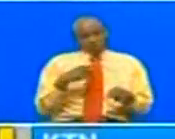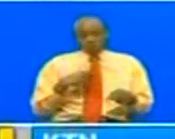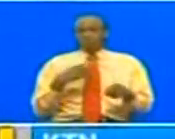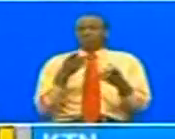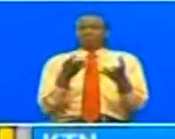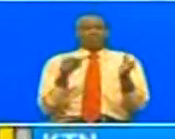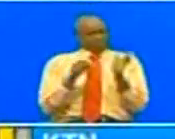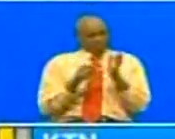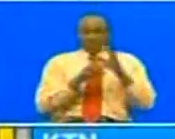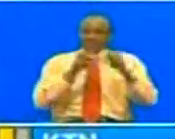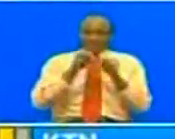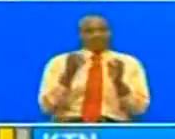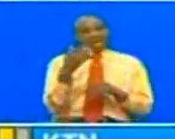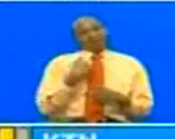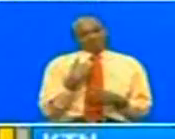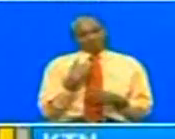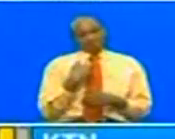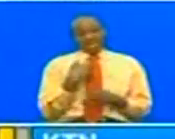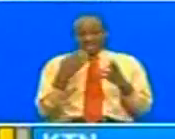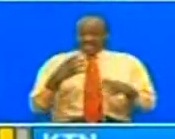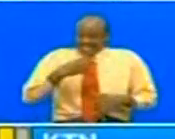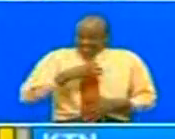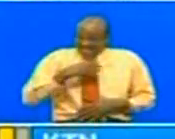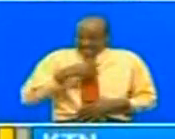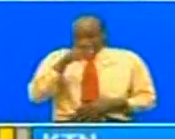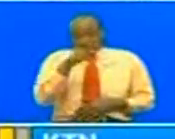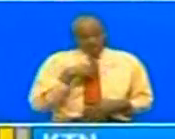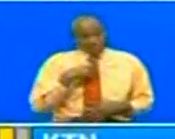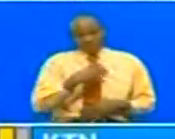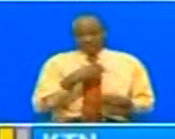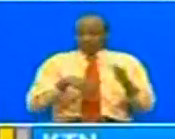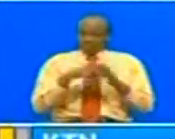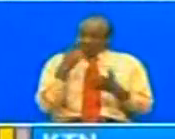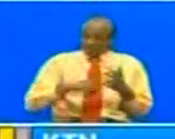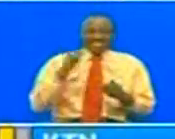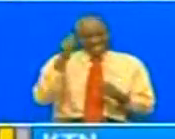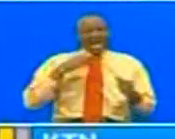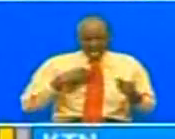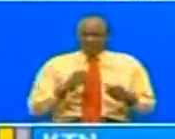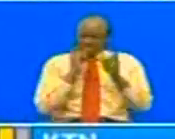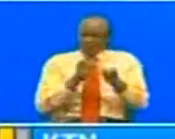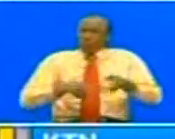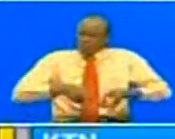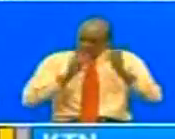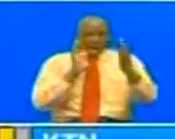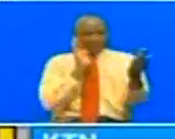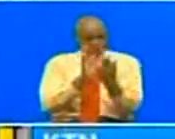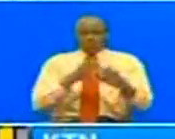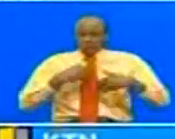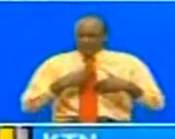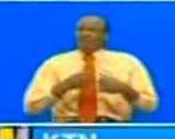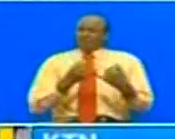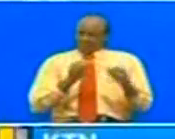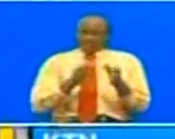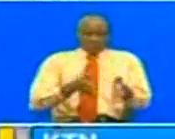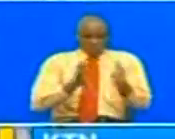infrastructure is not in doubt. The retired players believe Kenya has enough talent which needs a new approach to inject fresh power to the national